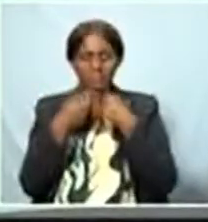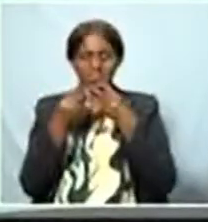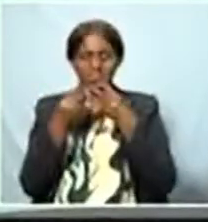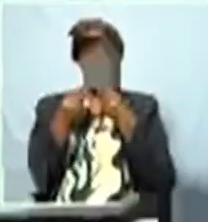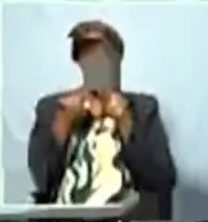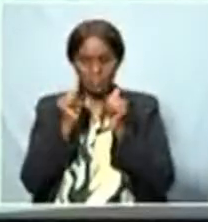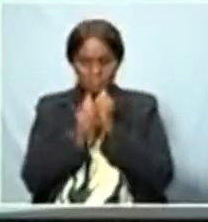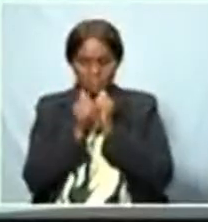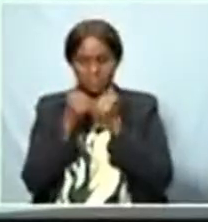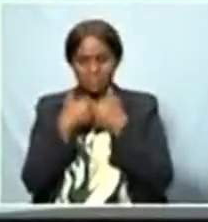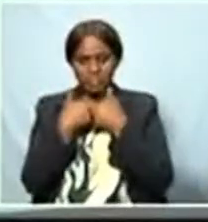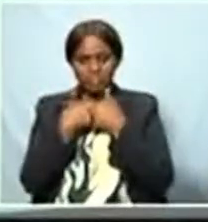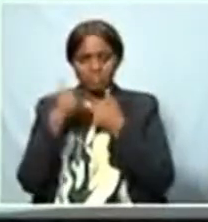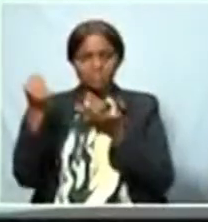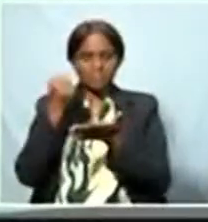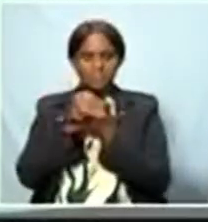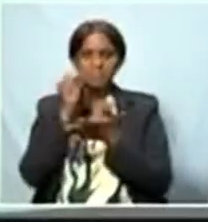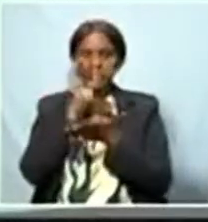we've actually contracted out.